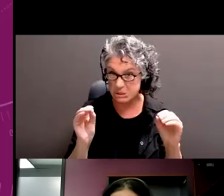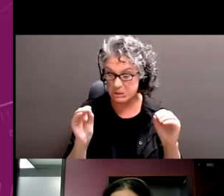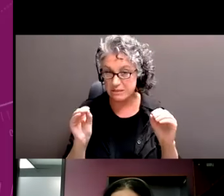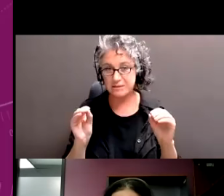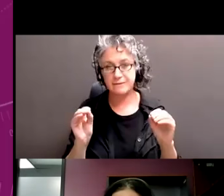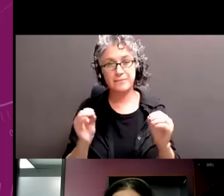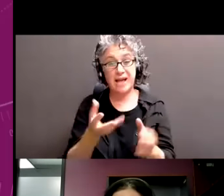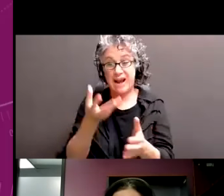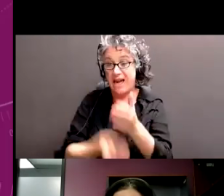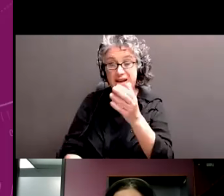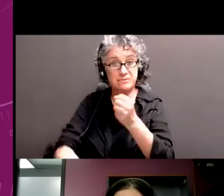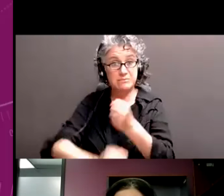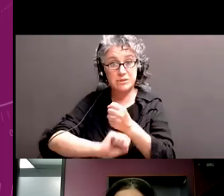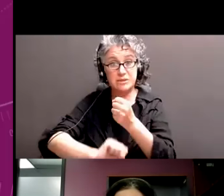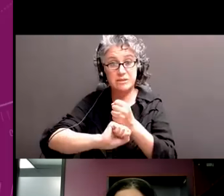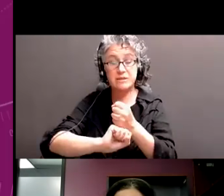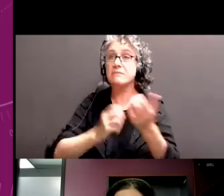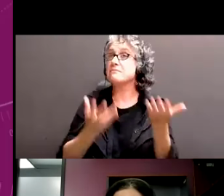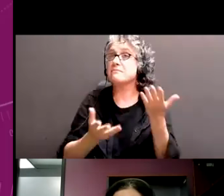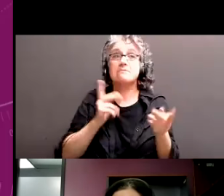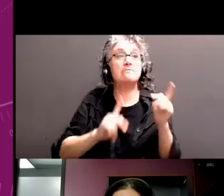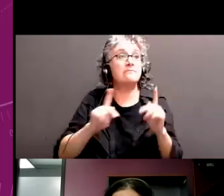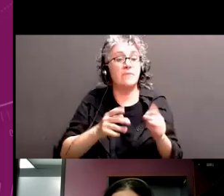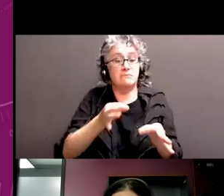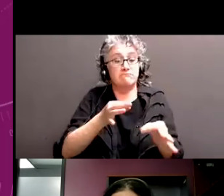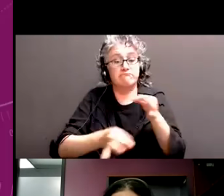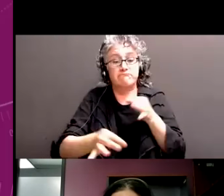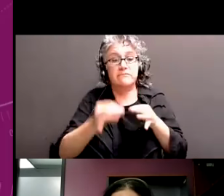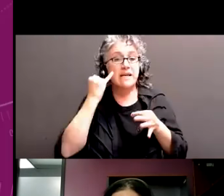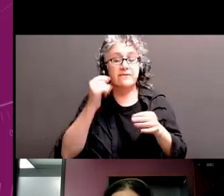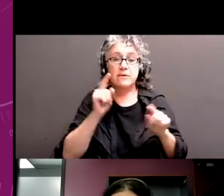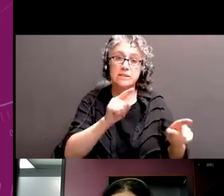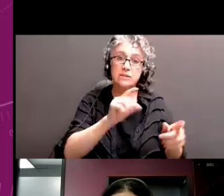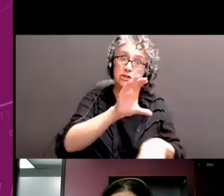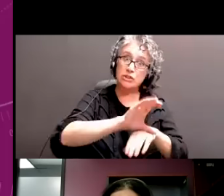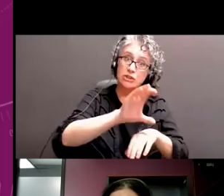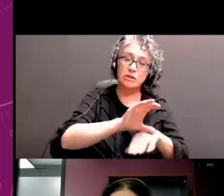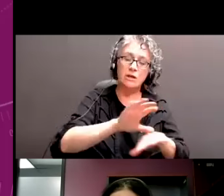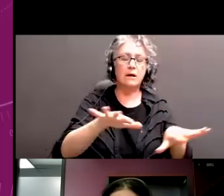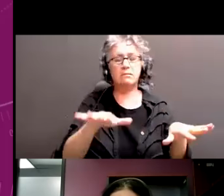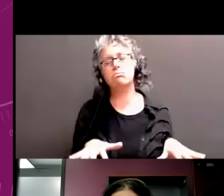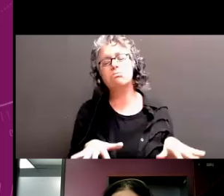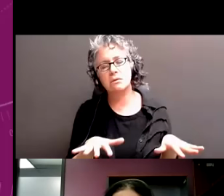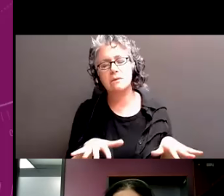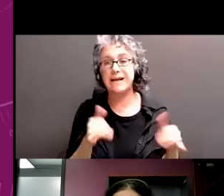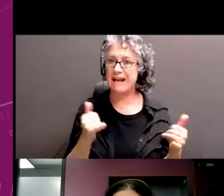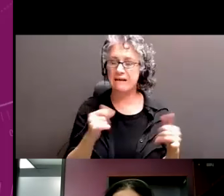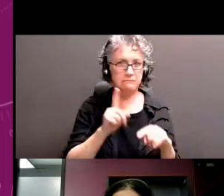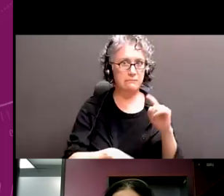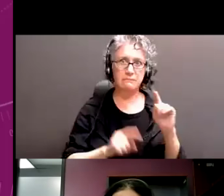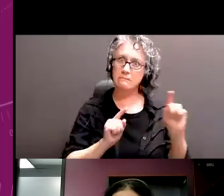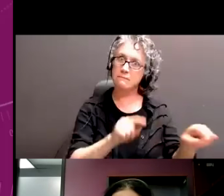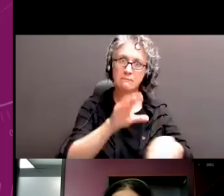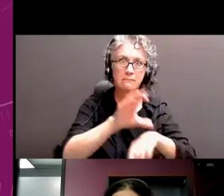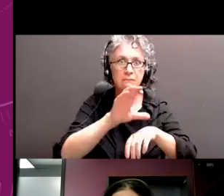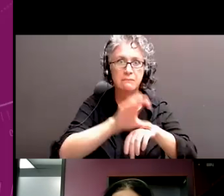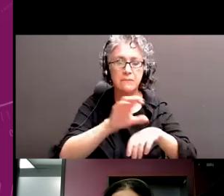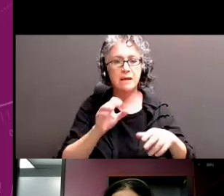Maybe people had respite when they went to, you know, their faith institution, but now they're not able to do that. So the